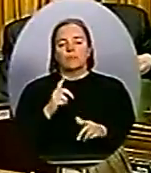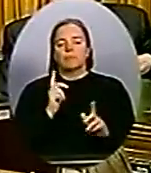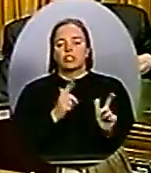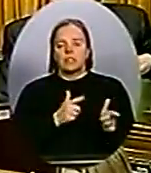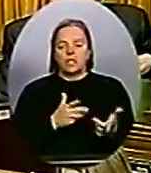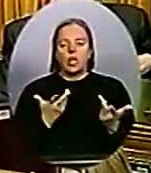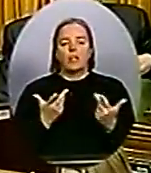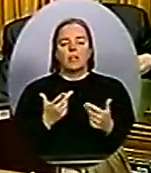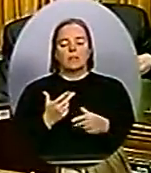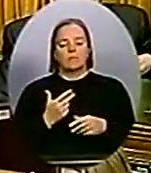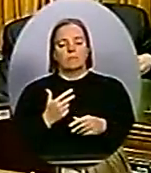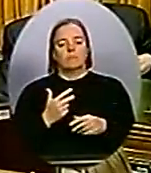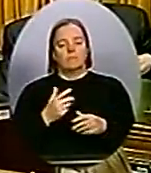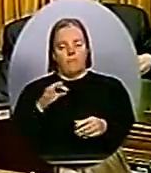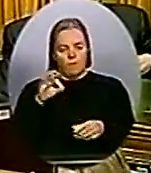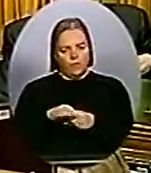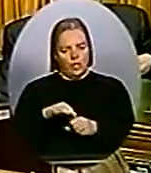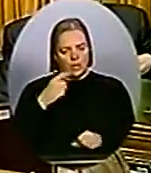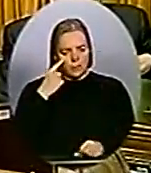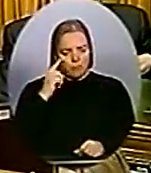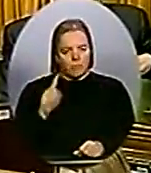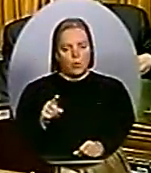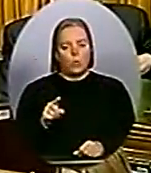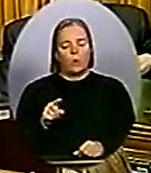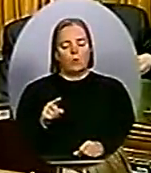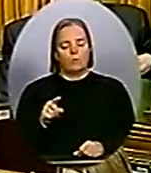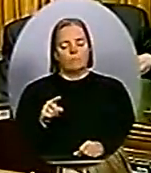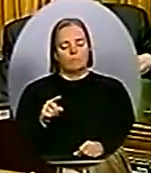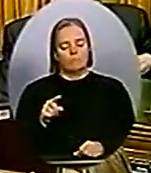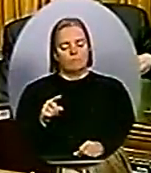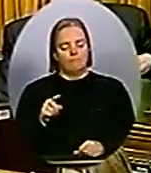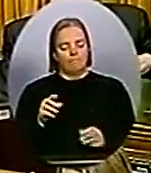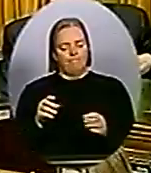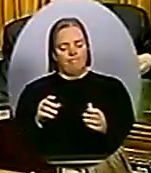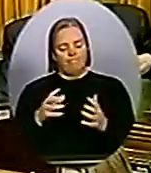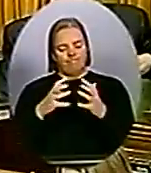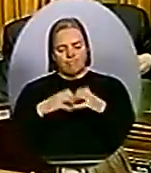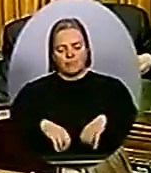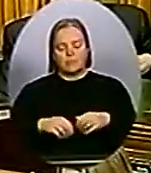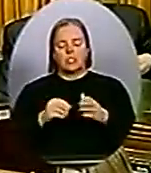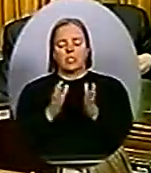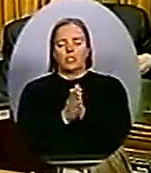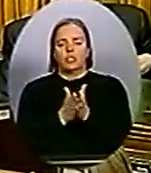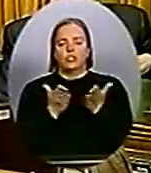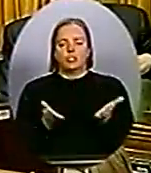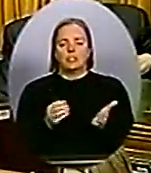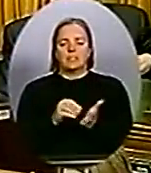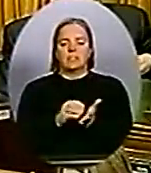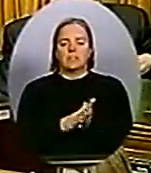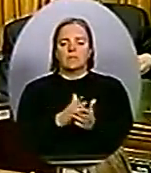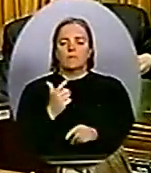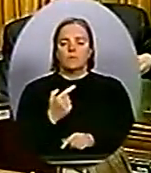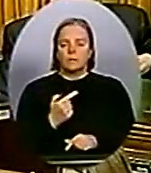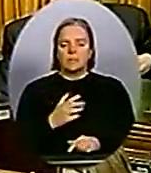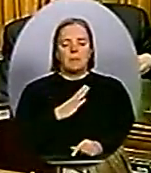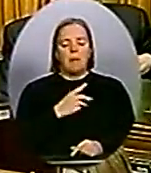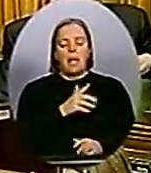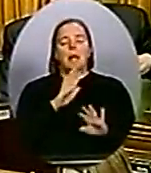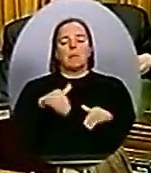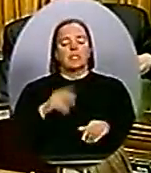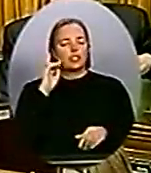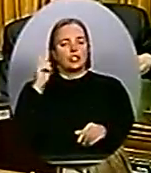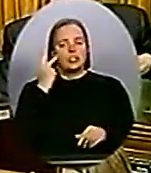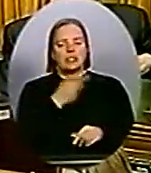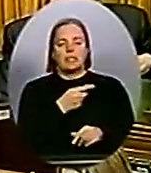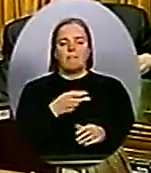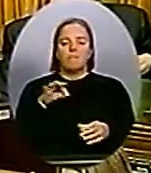had the chance, he decided to betray his word and vote to keep the Liberal long gun registry in place. While I'm at it, Mr.